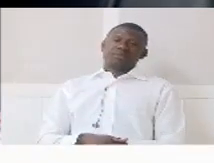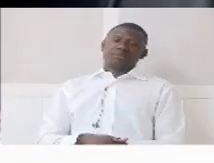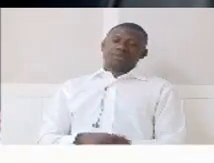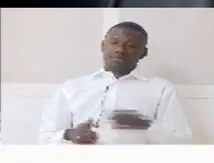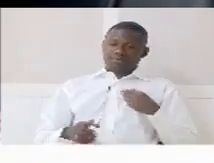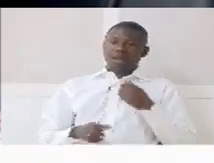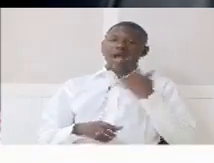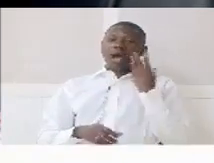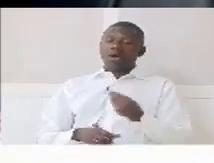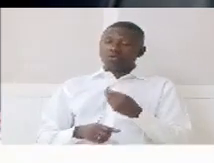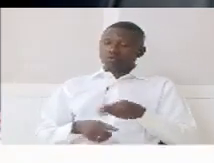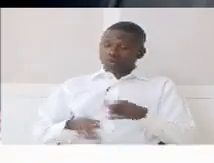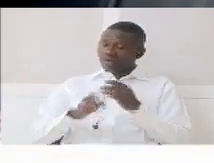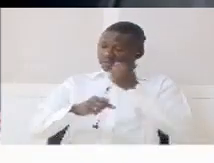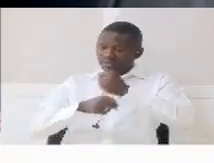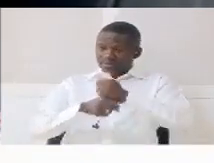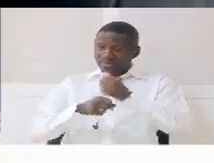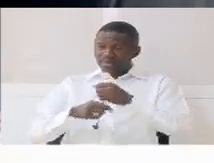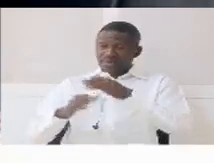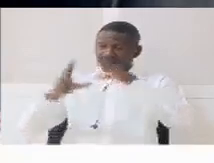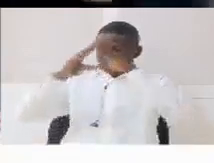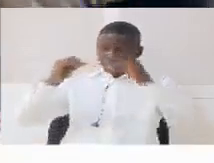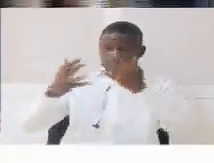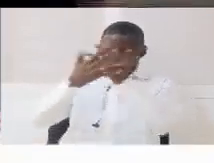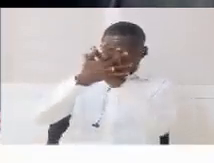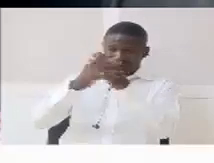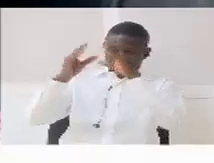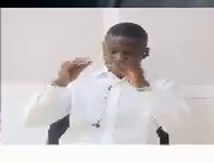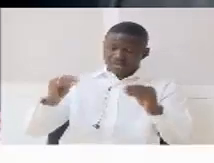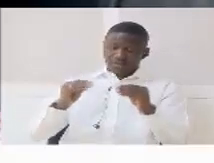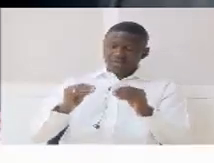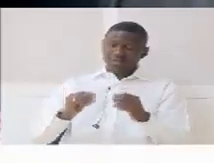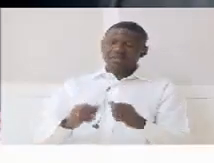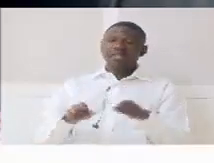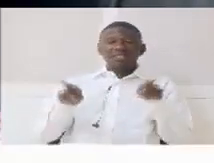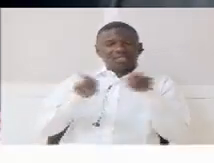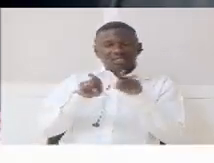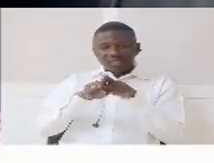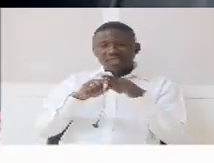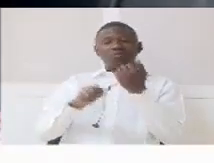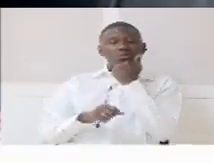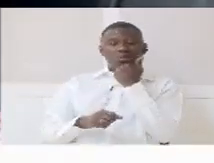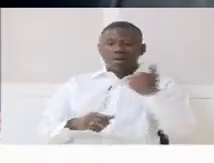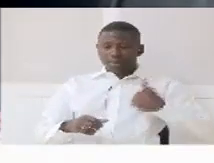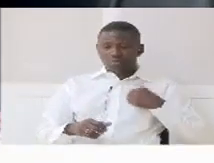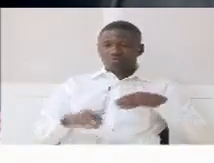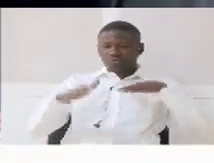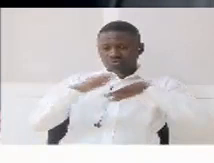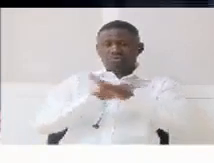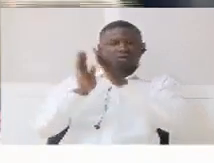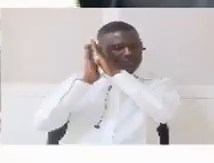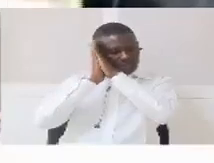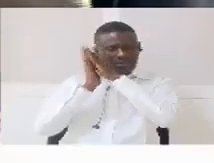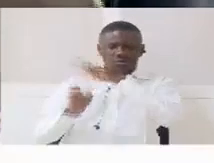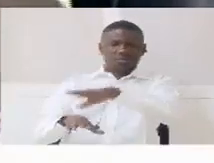of slabs that should be in the cell. Number of prisoners in that cell should also be equivalent to the number of prisoners in that particular cell.